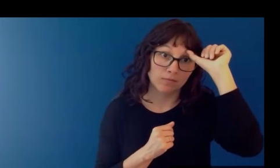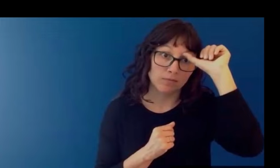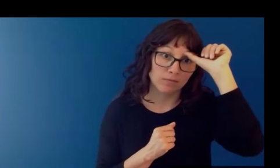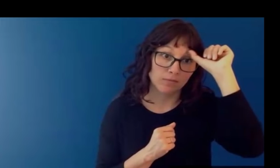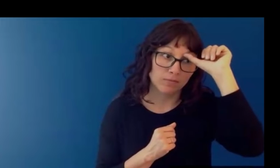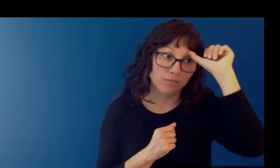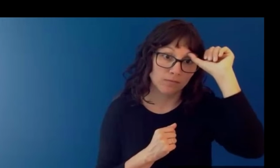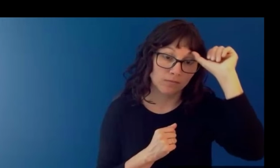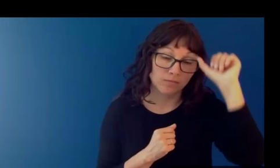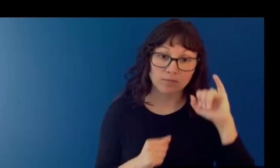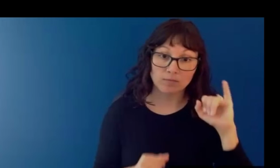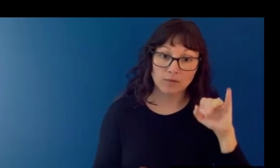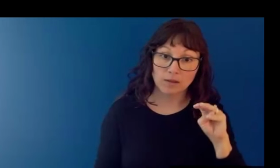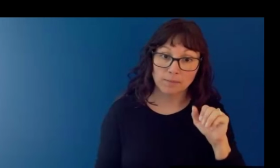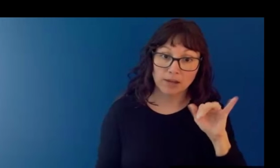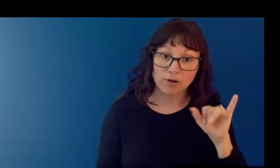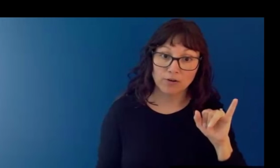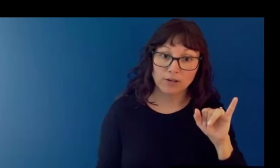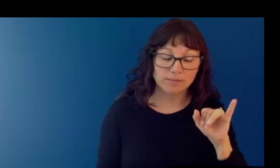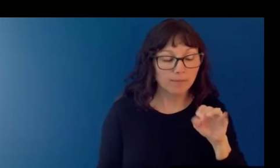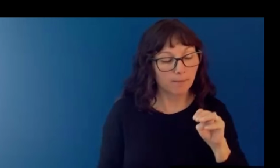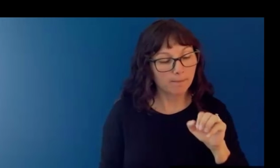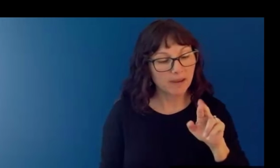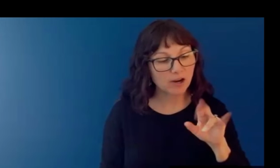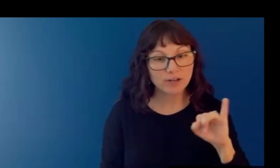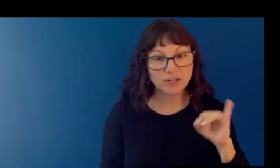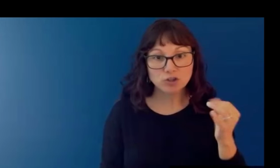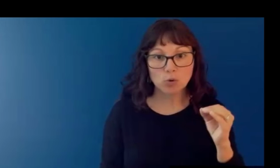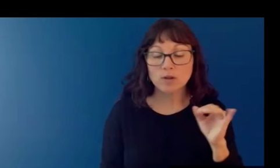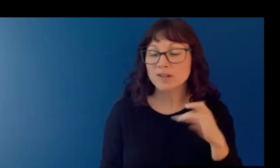Generally, Um, that is going to be covered.